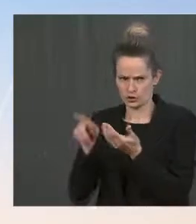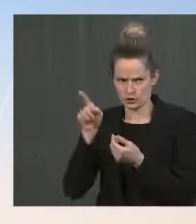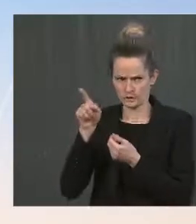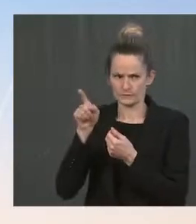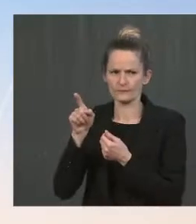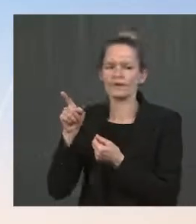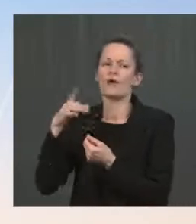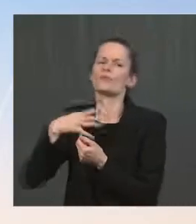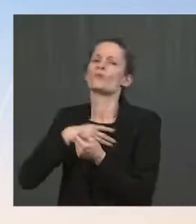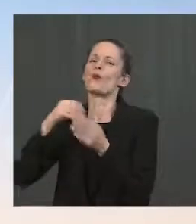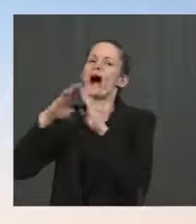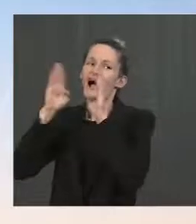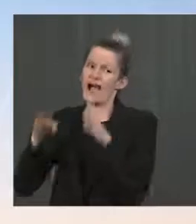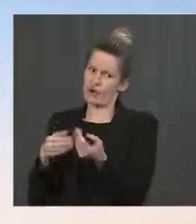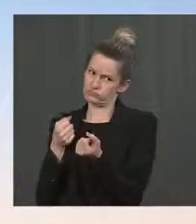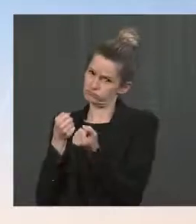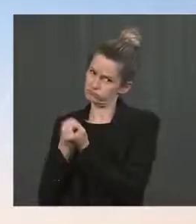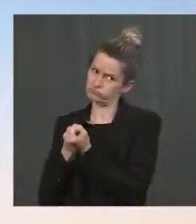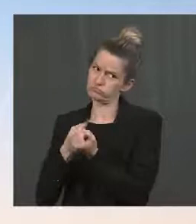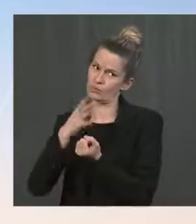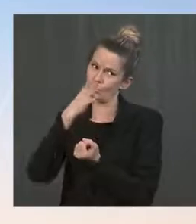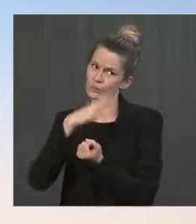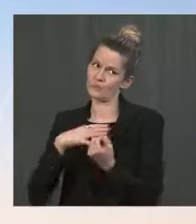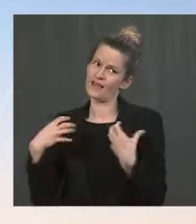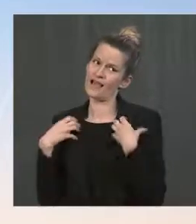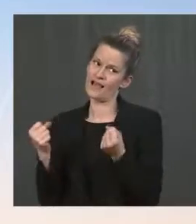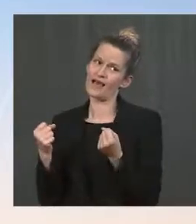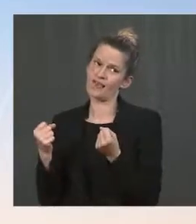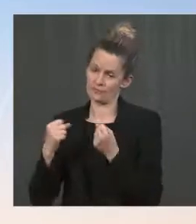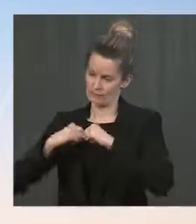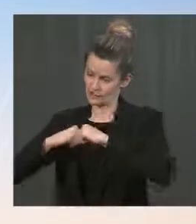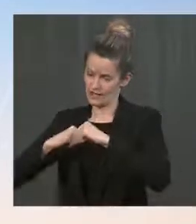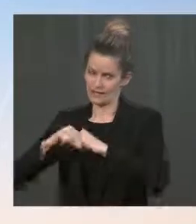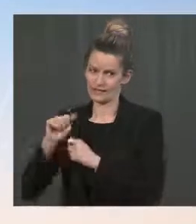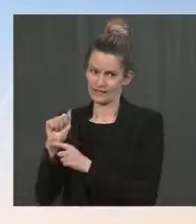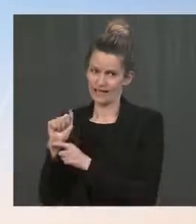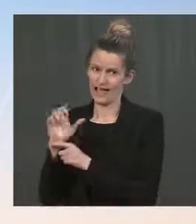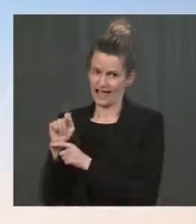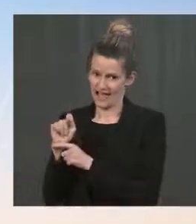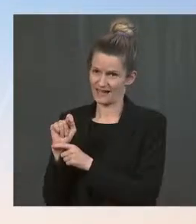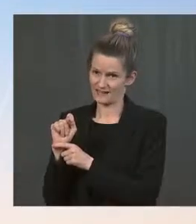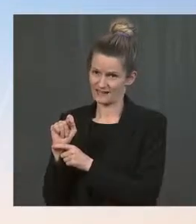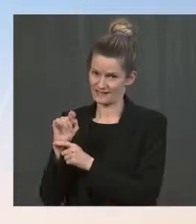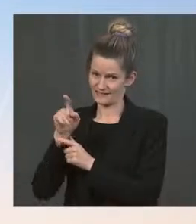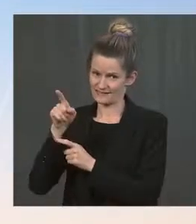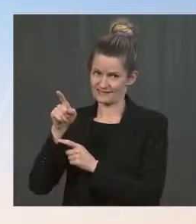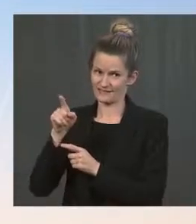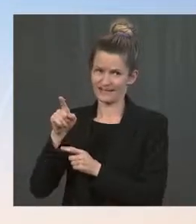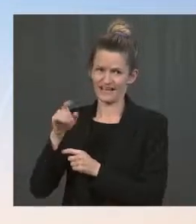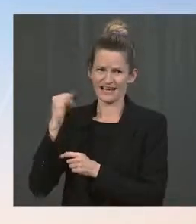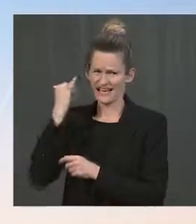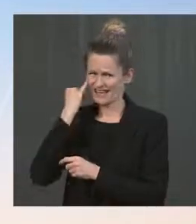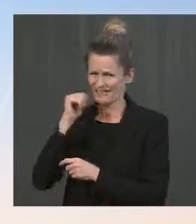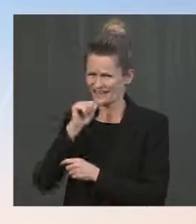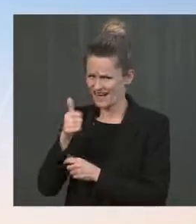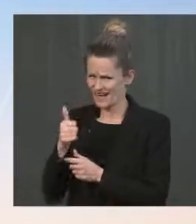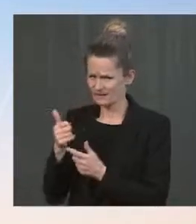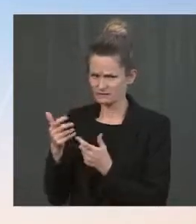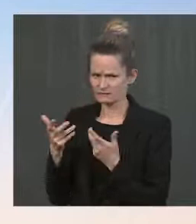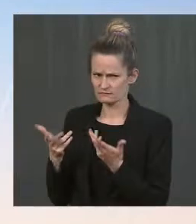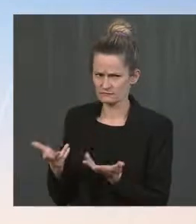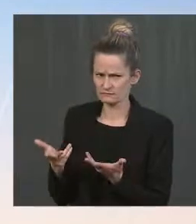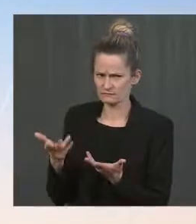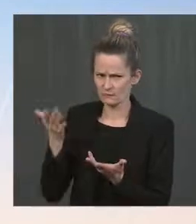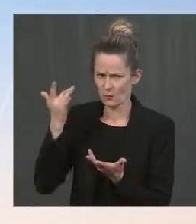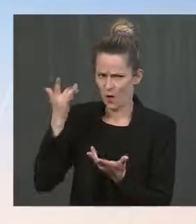Health Protection Act? And if not, why not, since this is a bill that would codify Roe v. Wade, which you've said is a priority for the White House? Well, there are many ways to